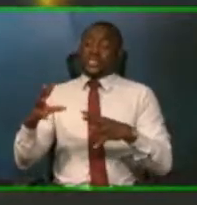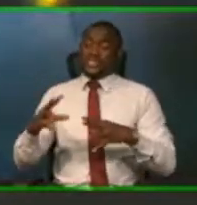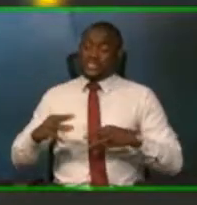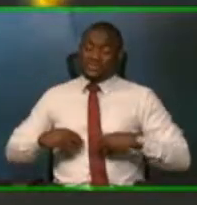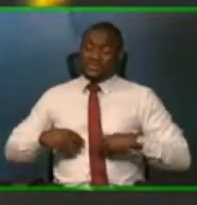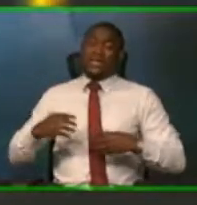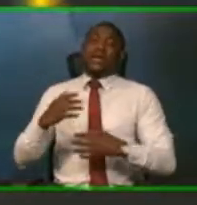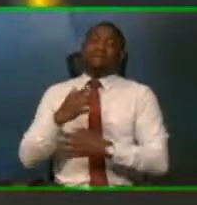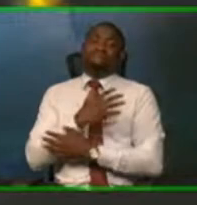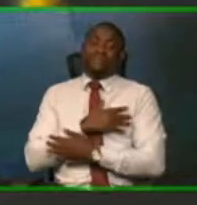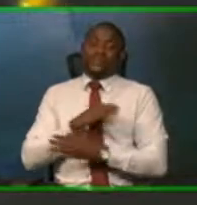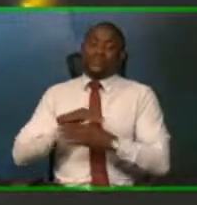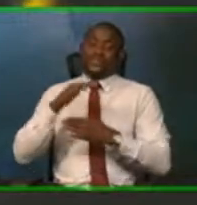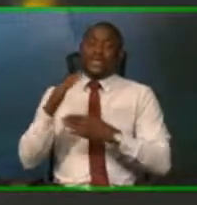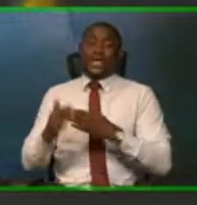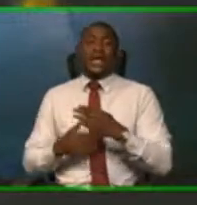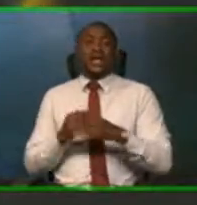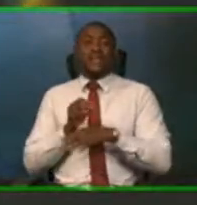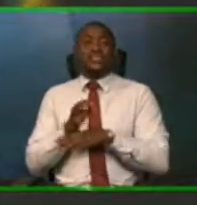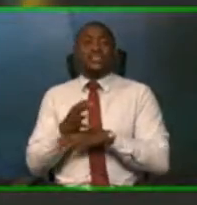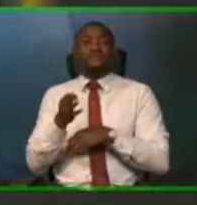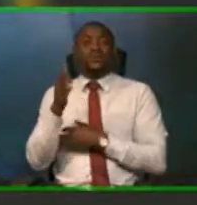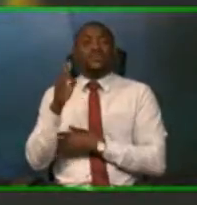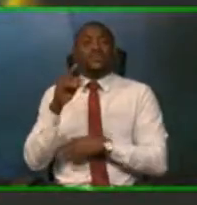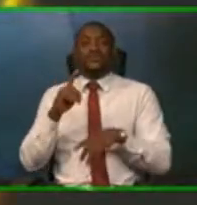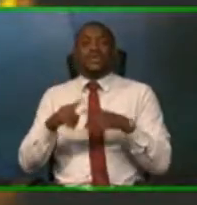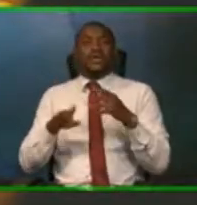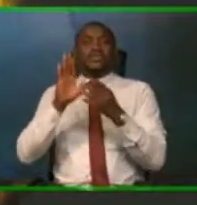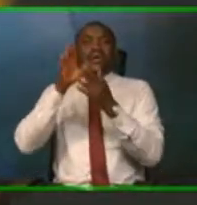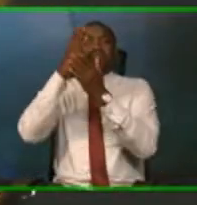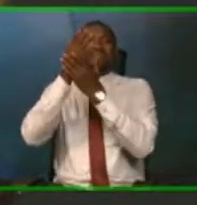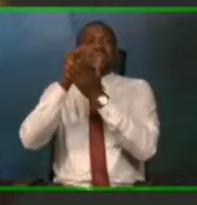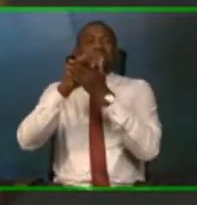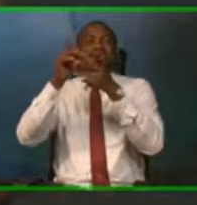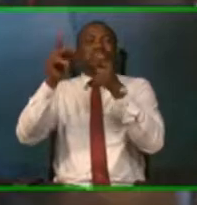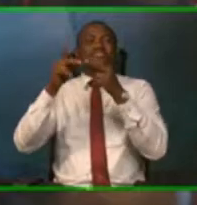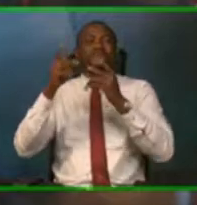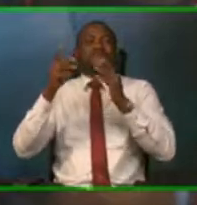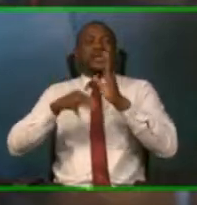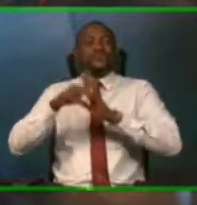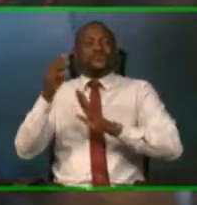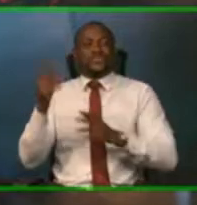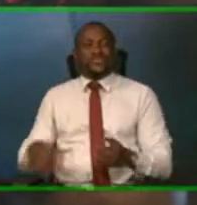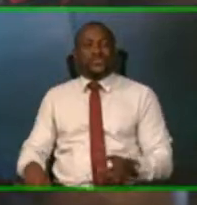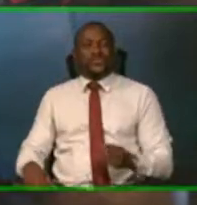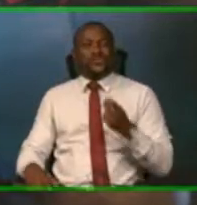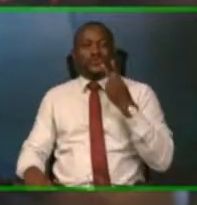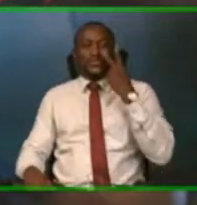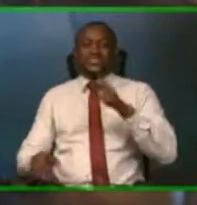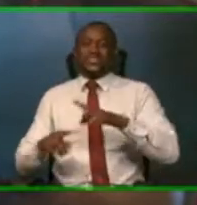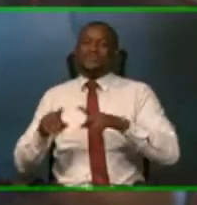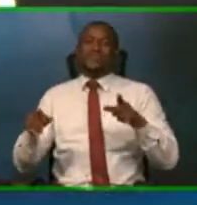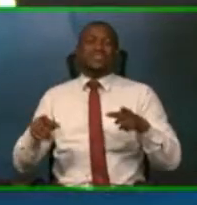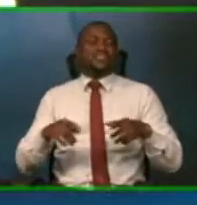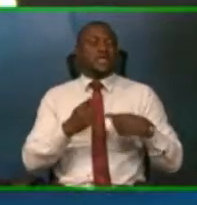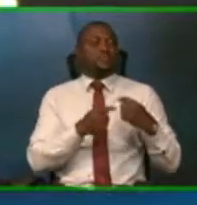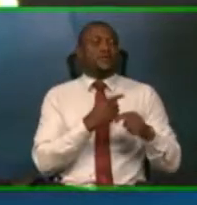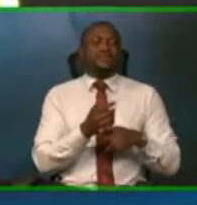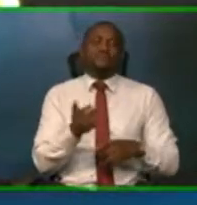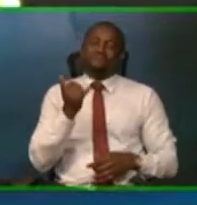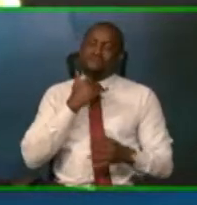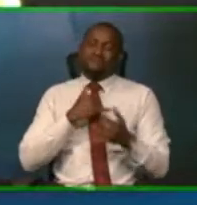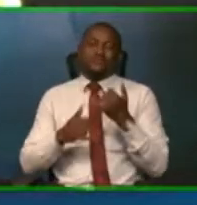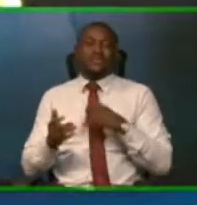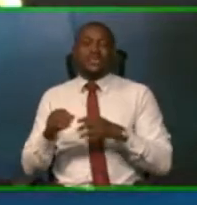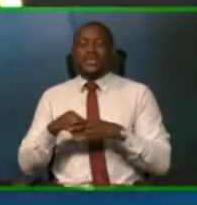entire counsel of God, we will not attain unto a state of maturity. So you see various versions of lopsidedness